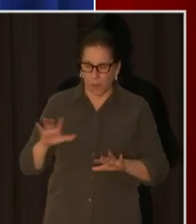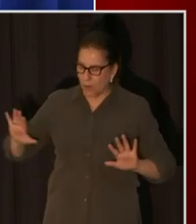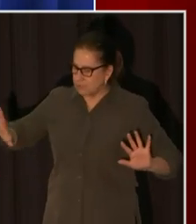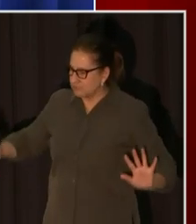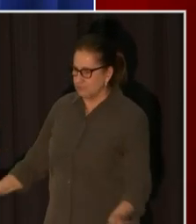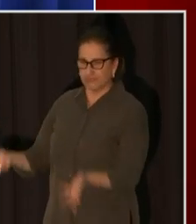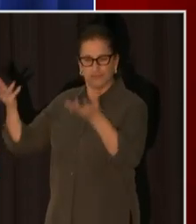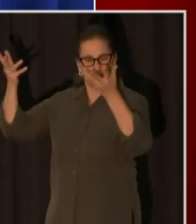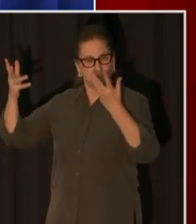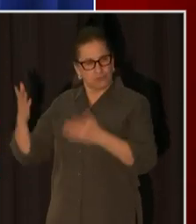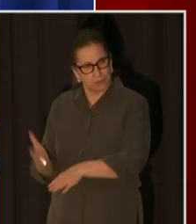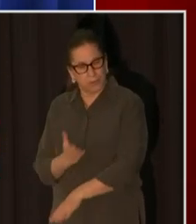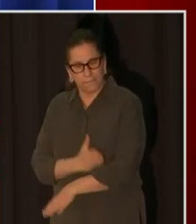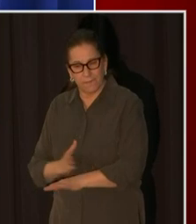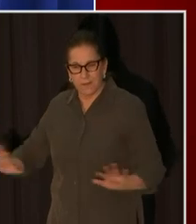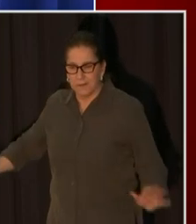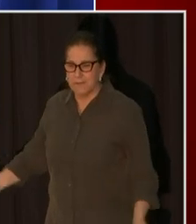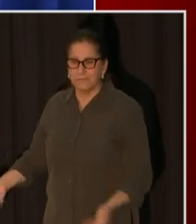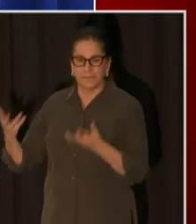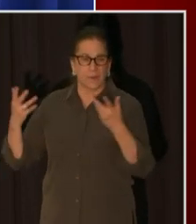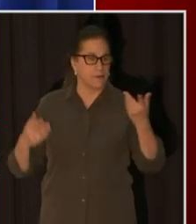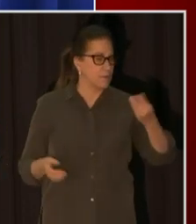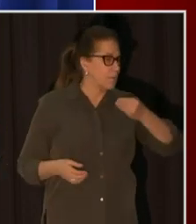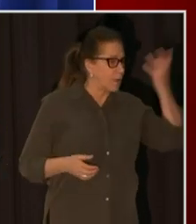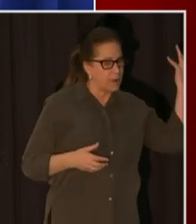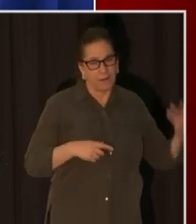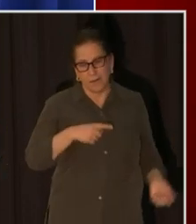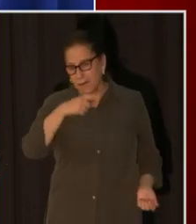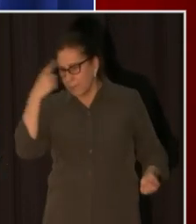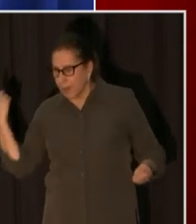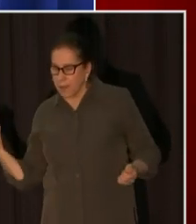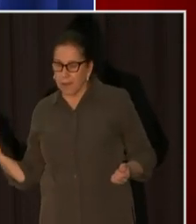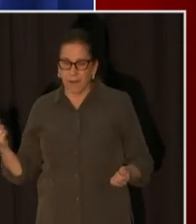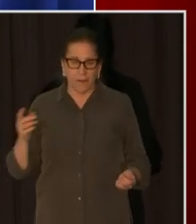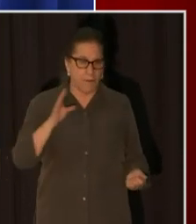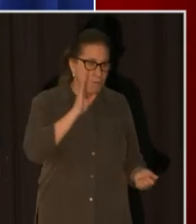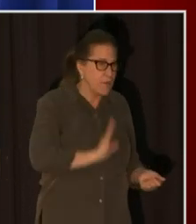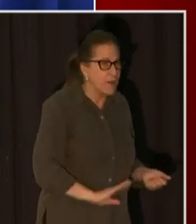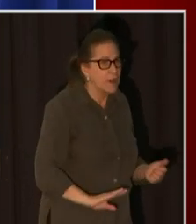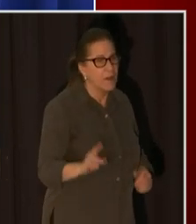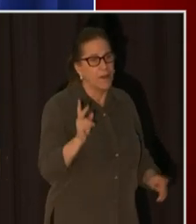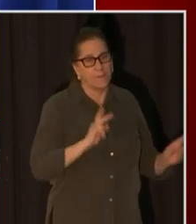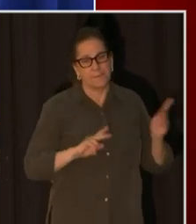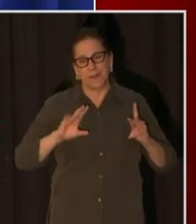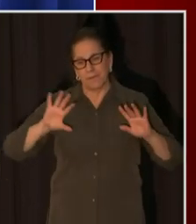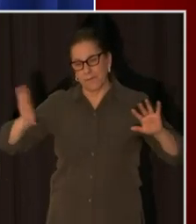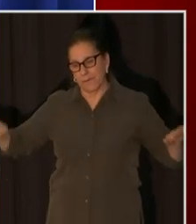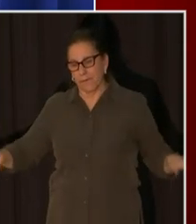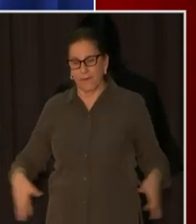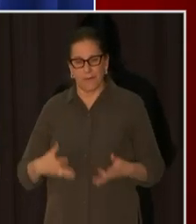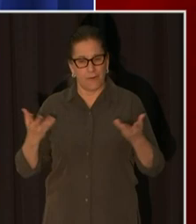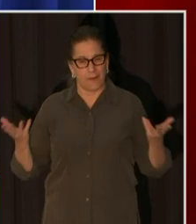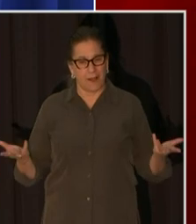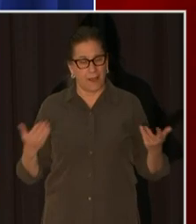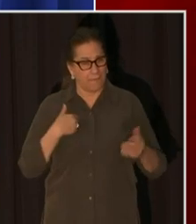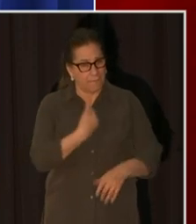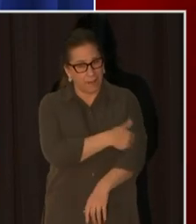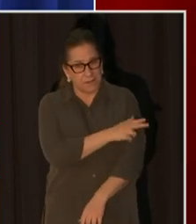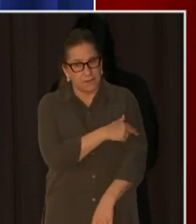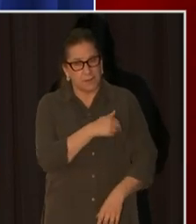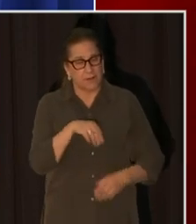you're going to make the bigger loan. It's like there are economies of scale. So we have to be very conscious of the way that